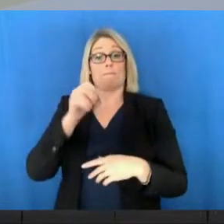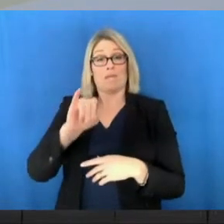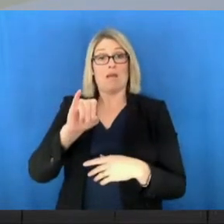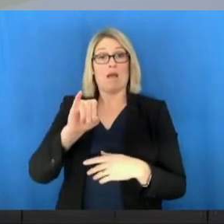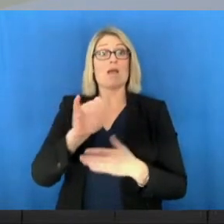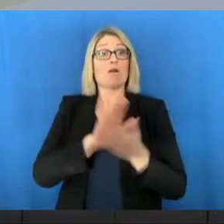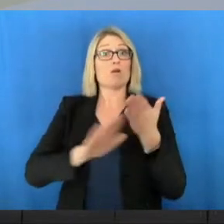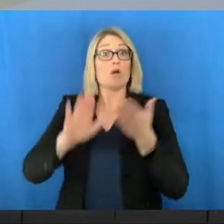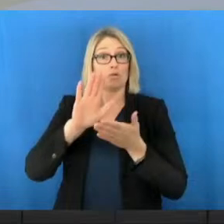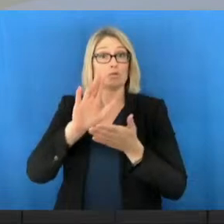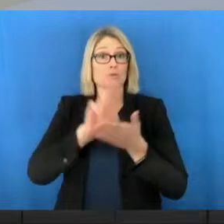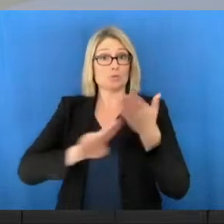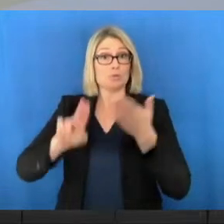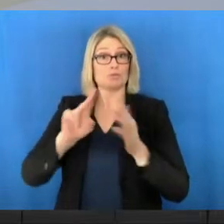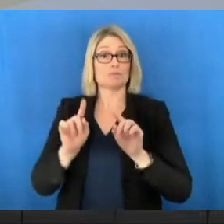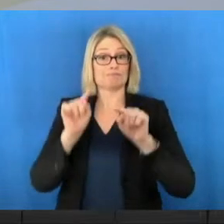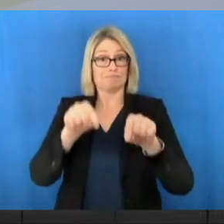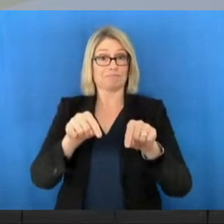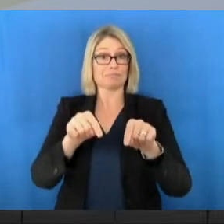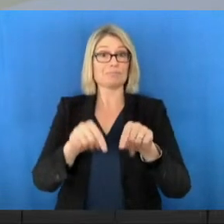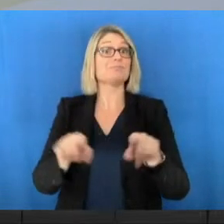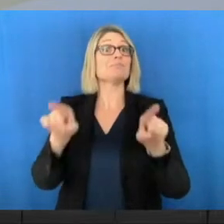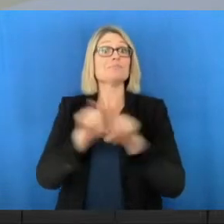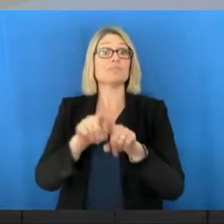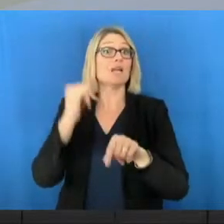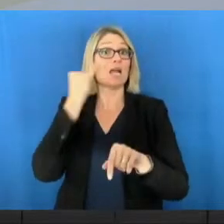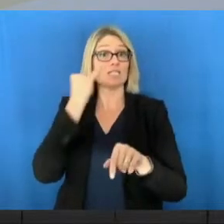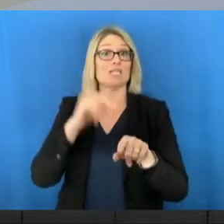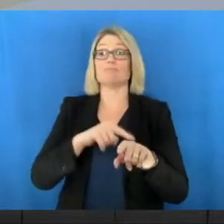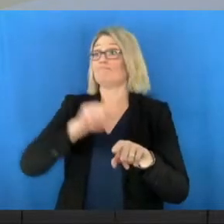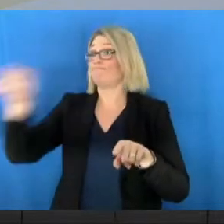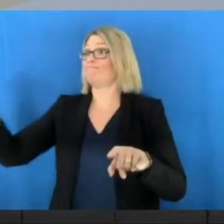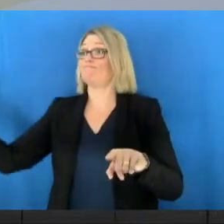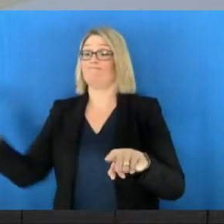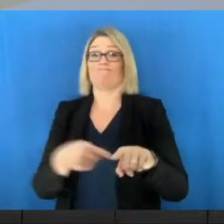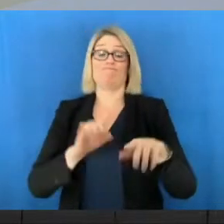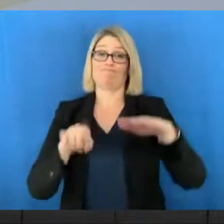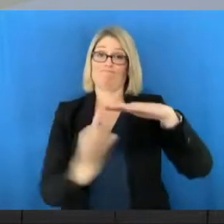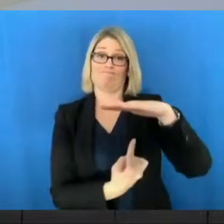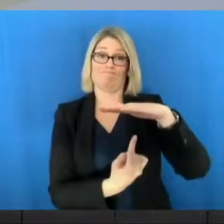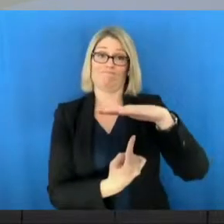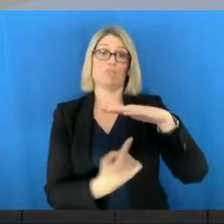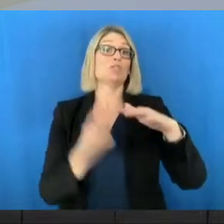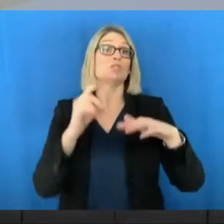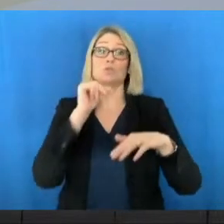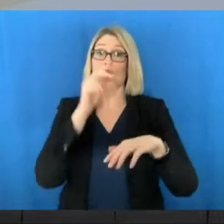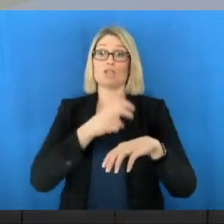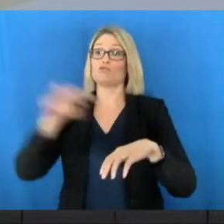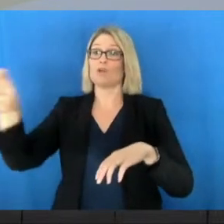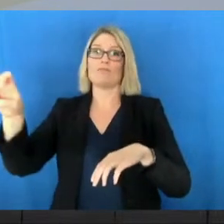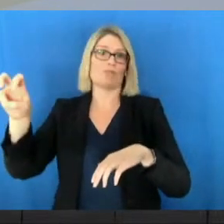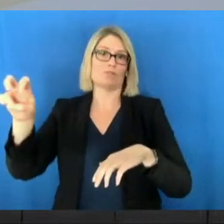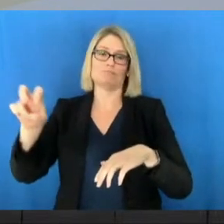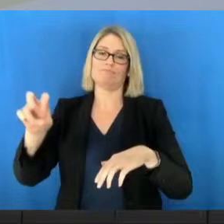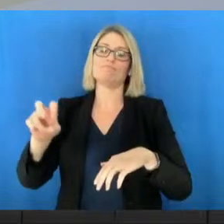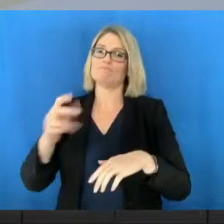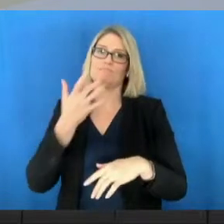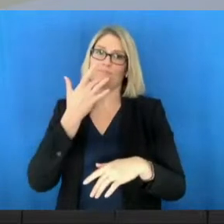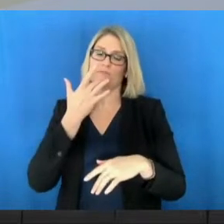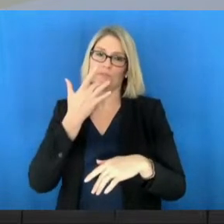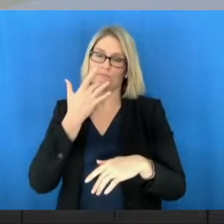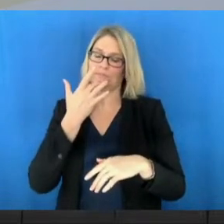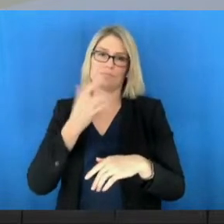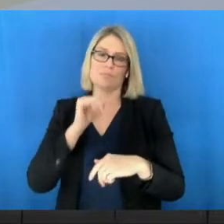post-secondary institutions, the same message applies. Please do not travel off-island for Reading Week. Instead, consider